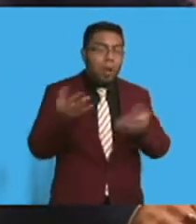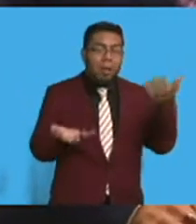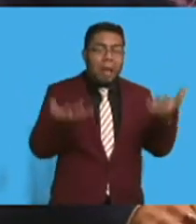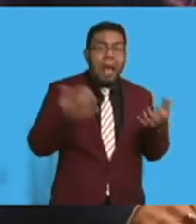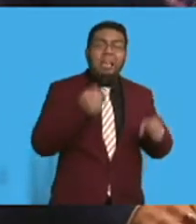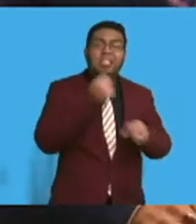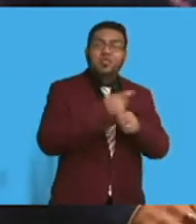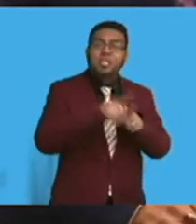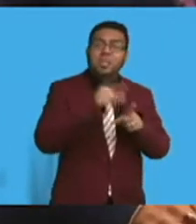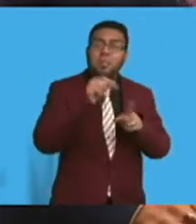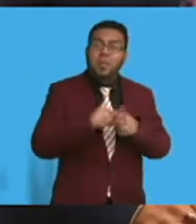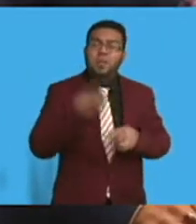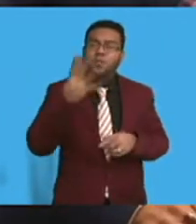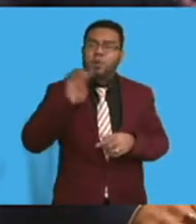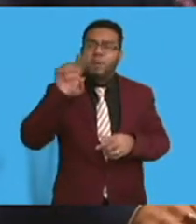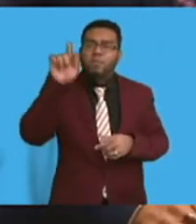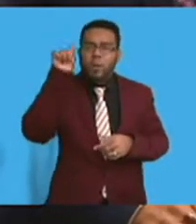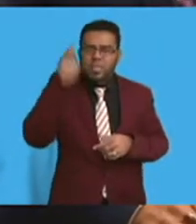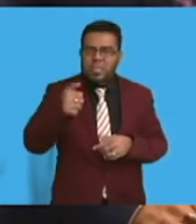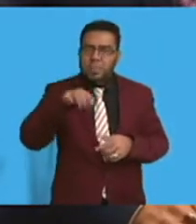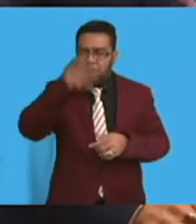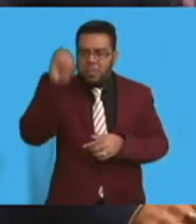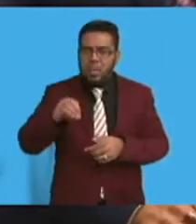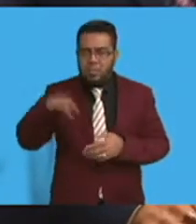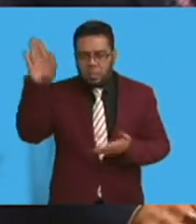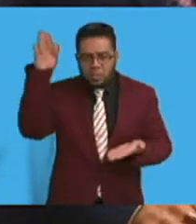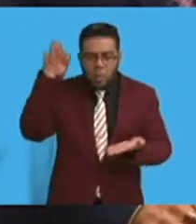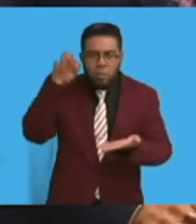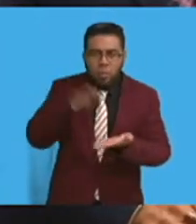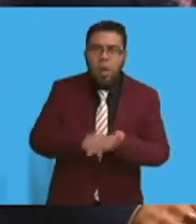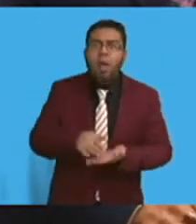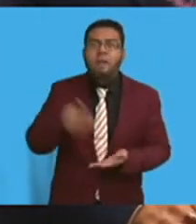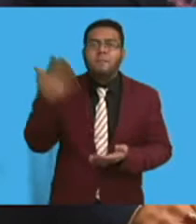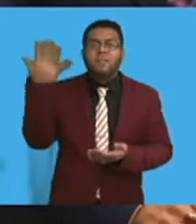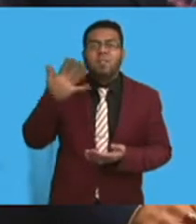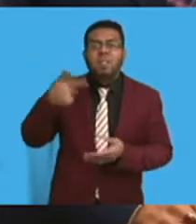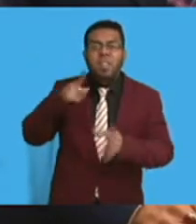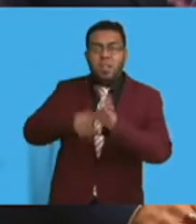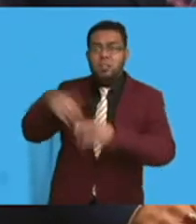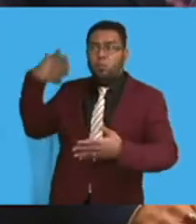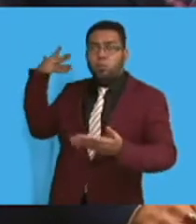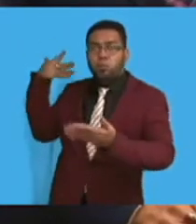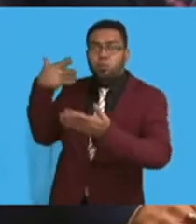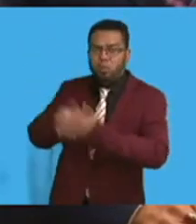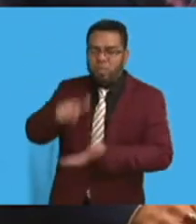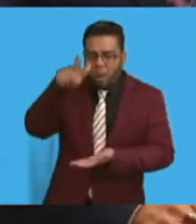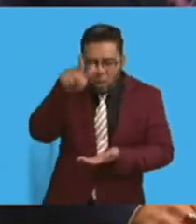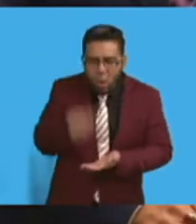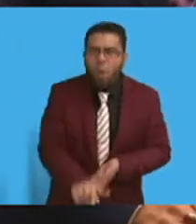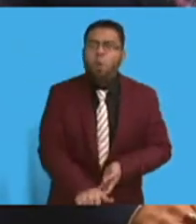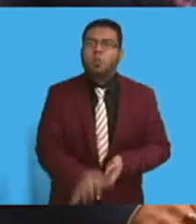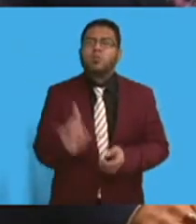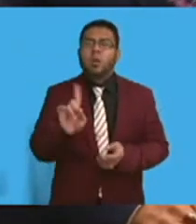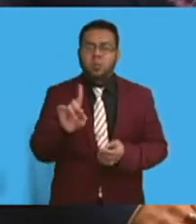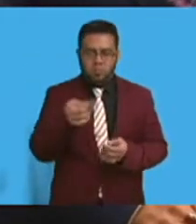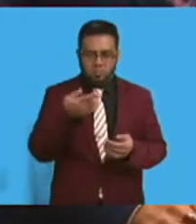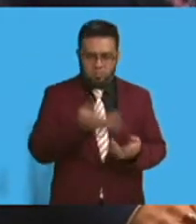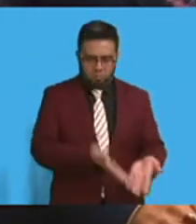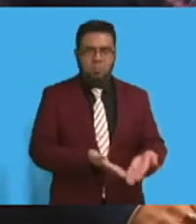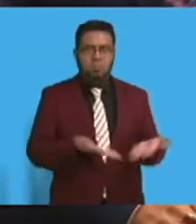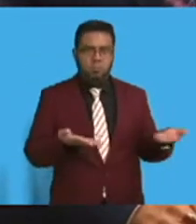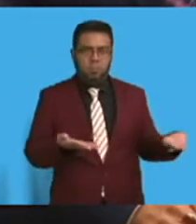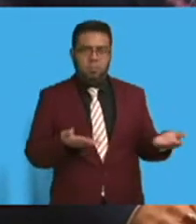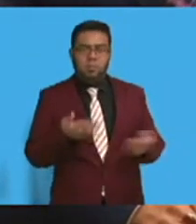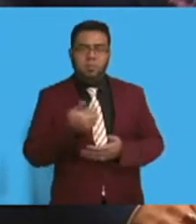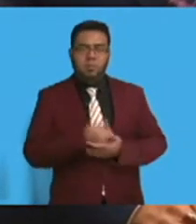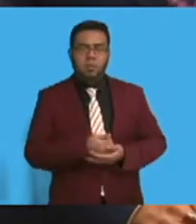rate of 45.6% last year, the lowest level in 15 years. It means that government is able to borrow